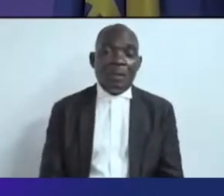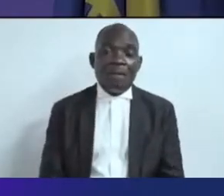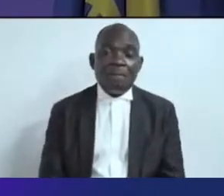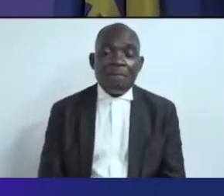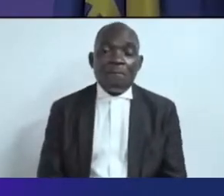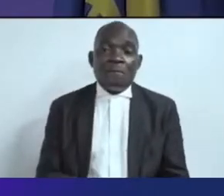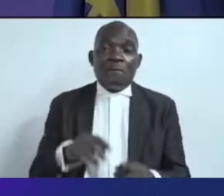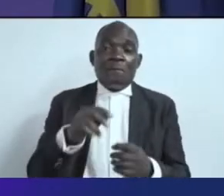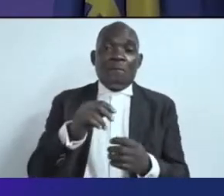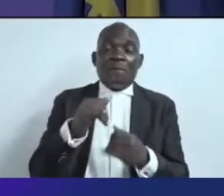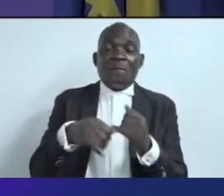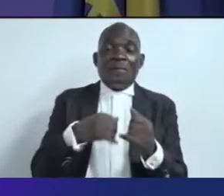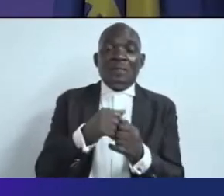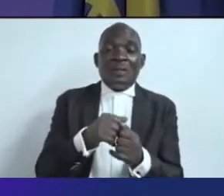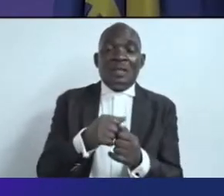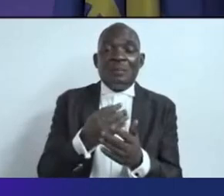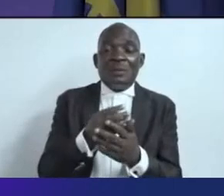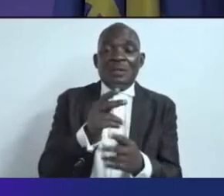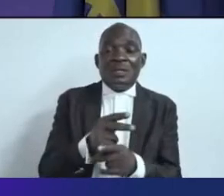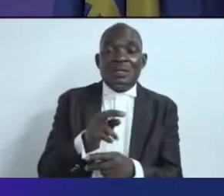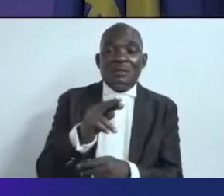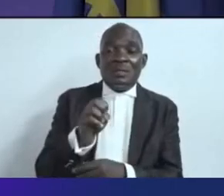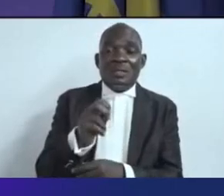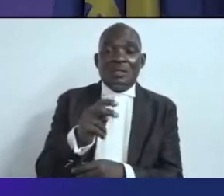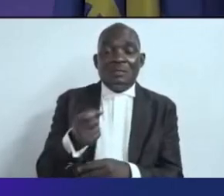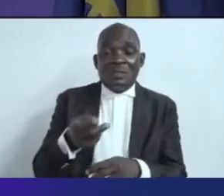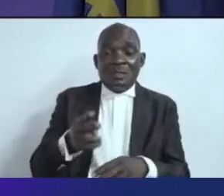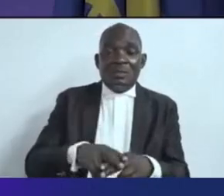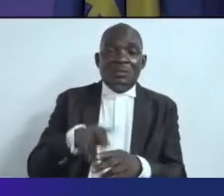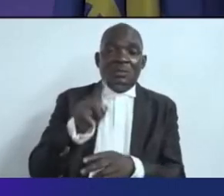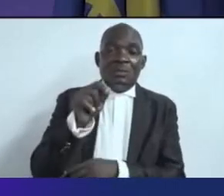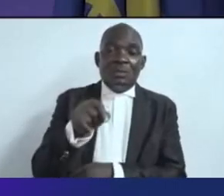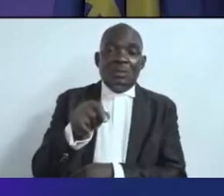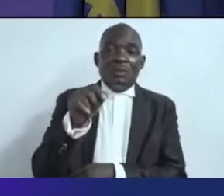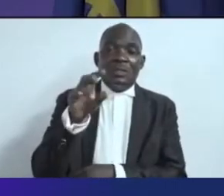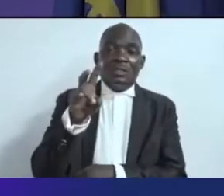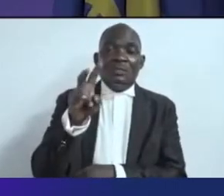Net international reserves also increased by